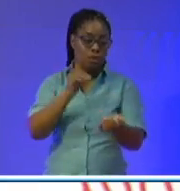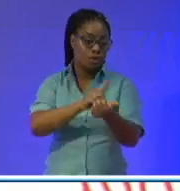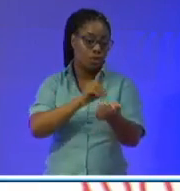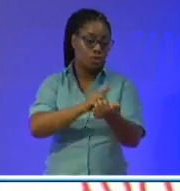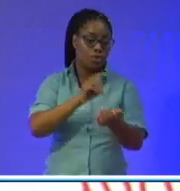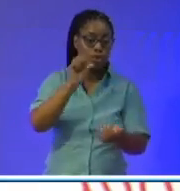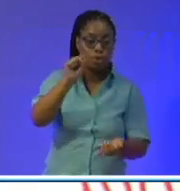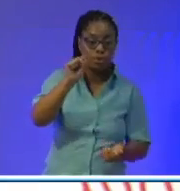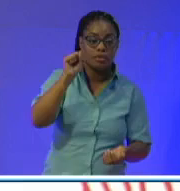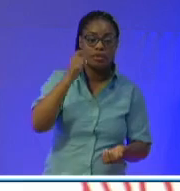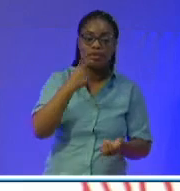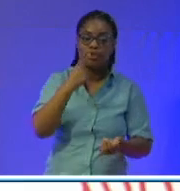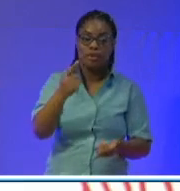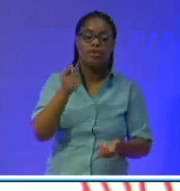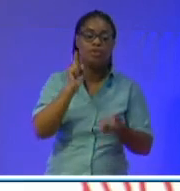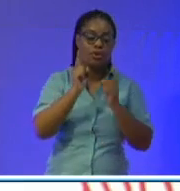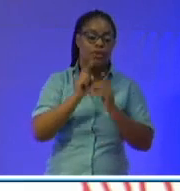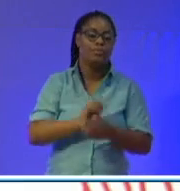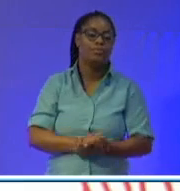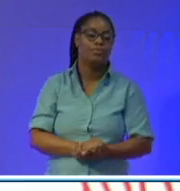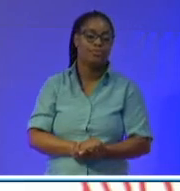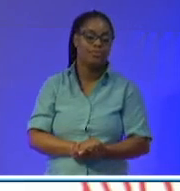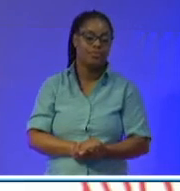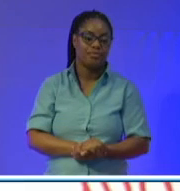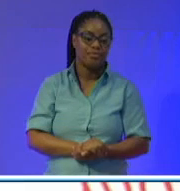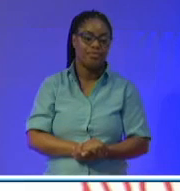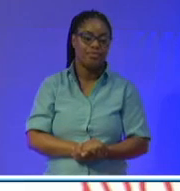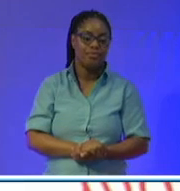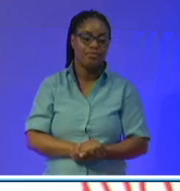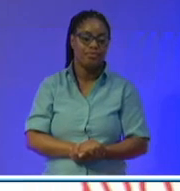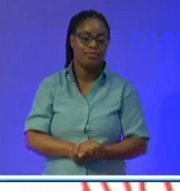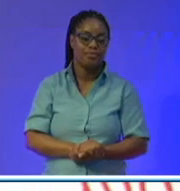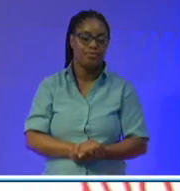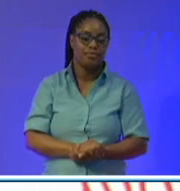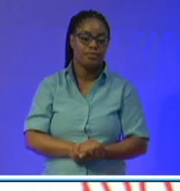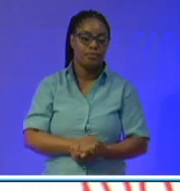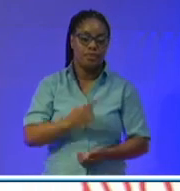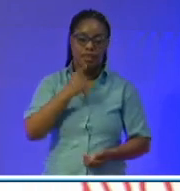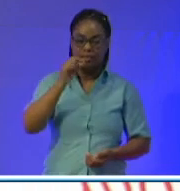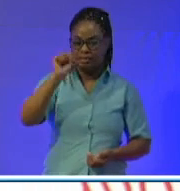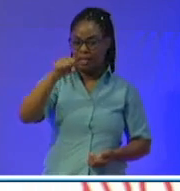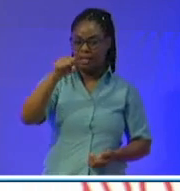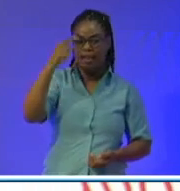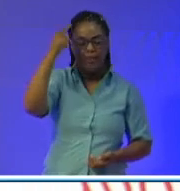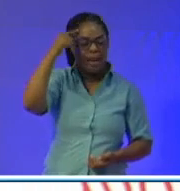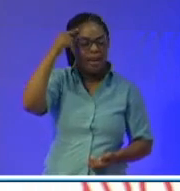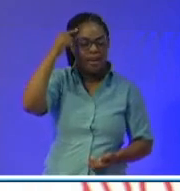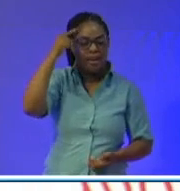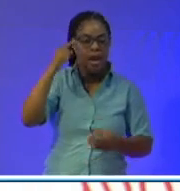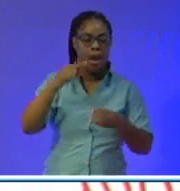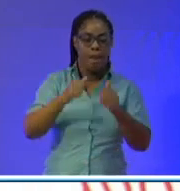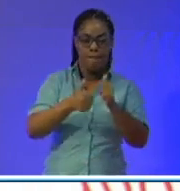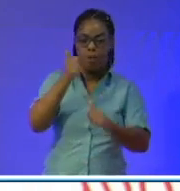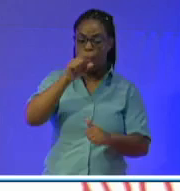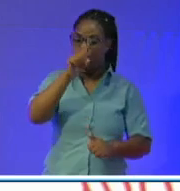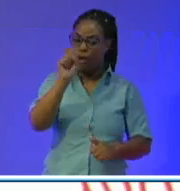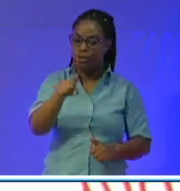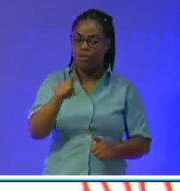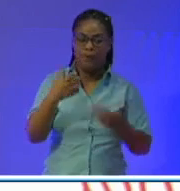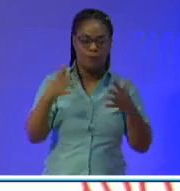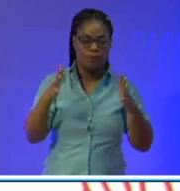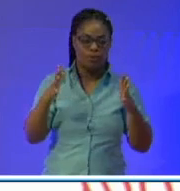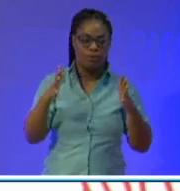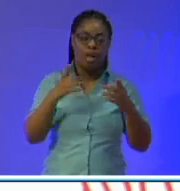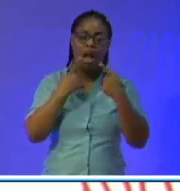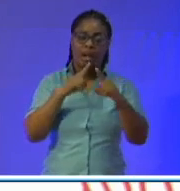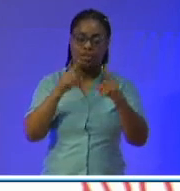Minister. So yes, I think that answers most of the questions. We want to reassure pregnant